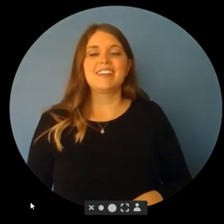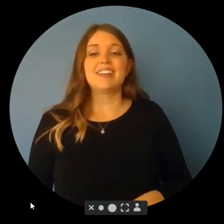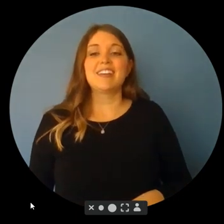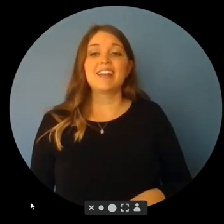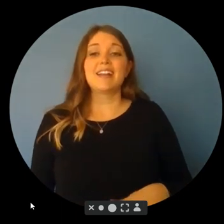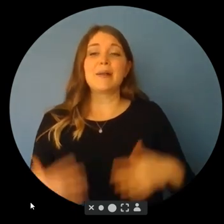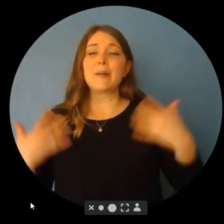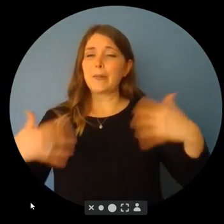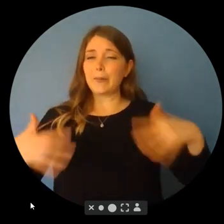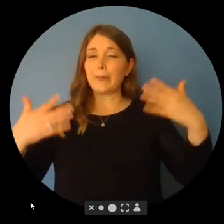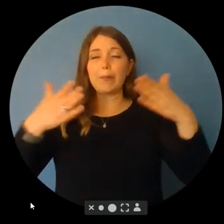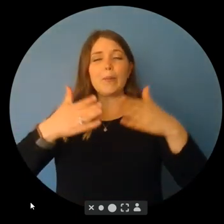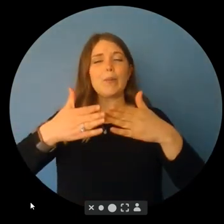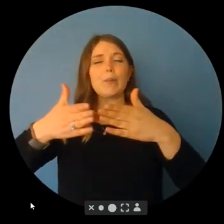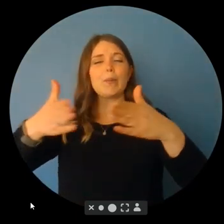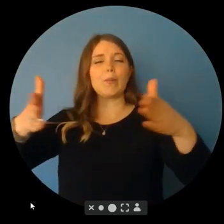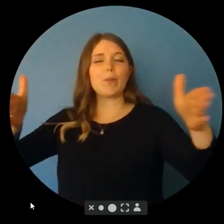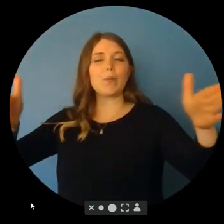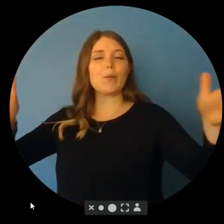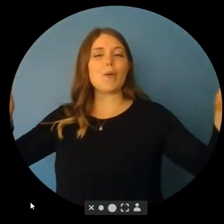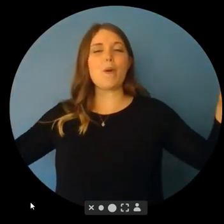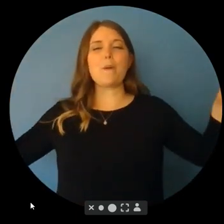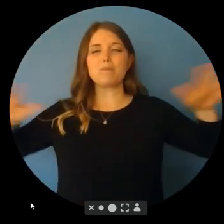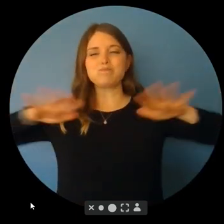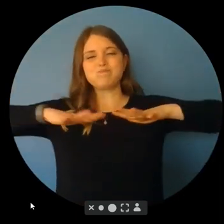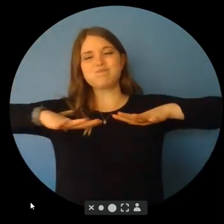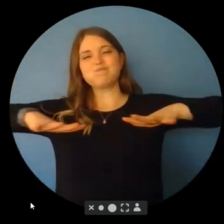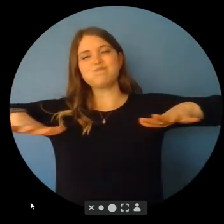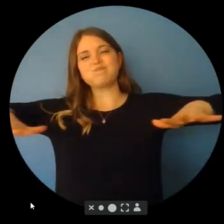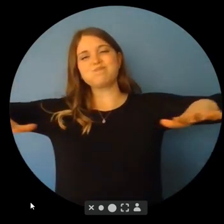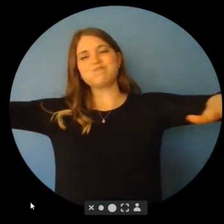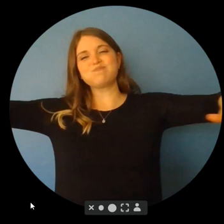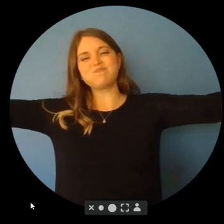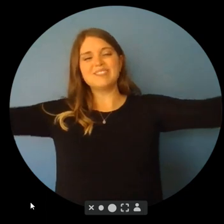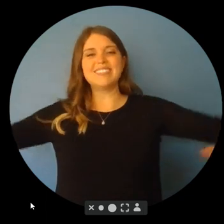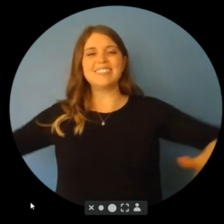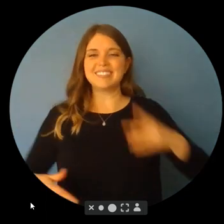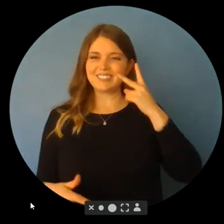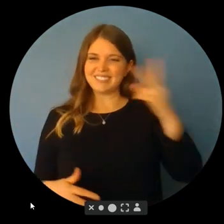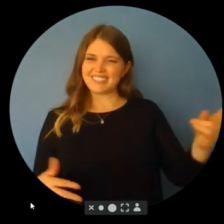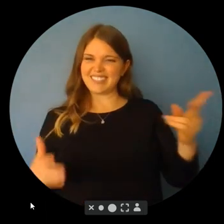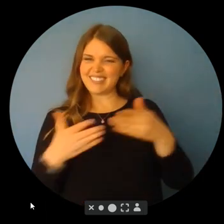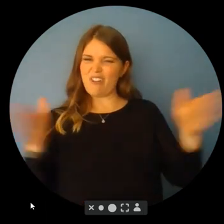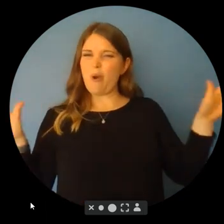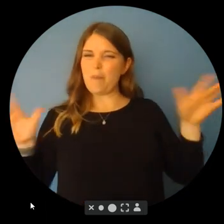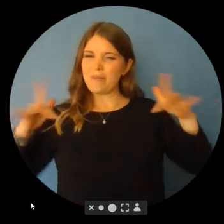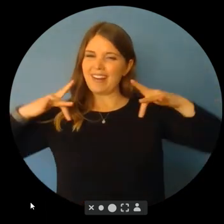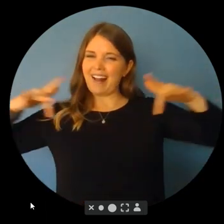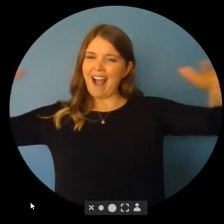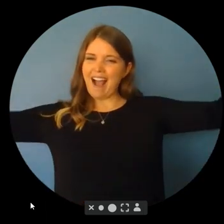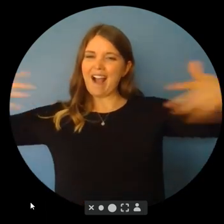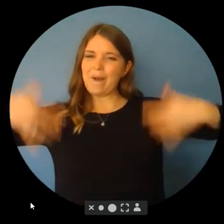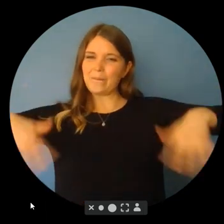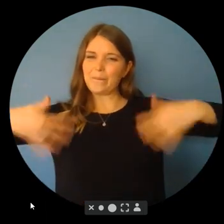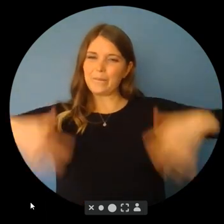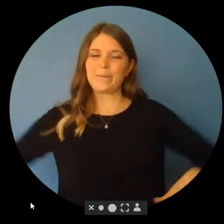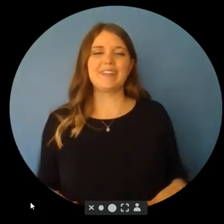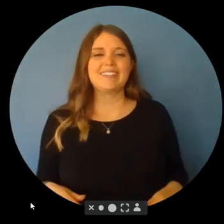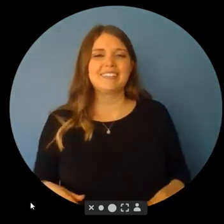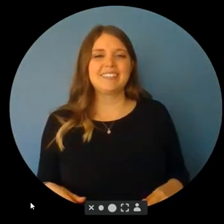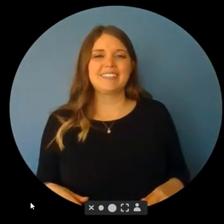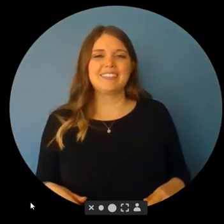It's opener there in the wide open air. Look how wide and open that is.